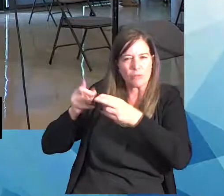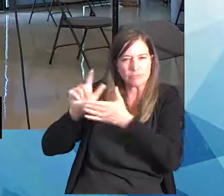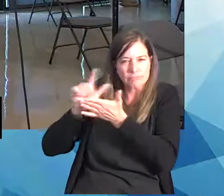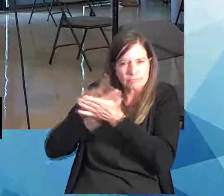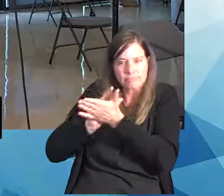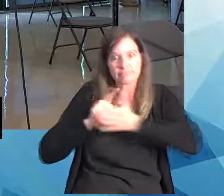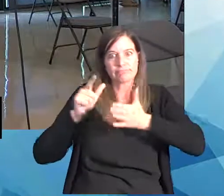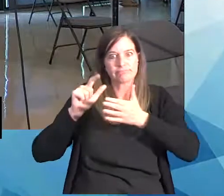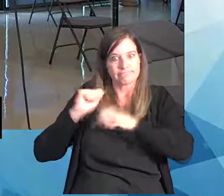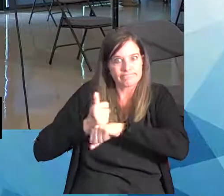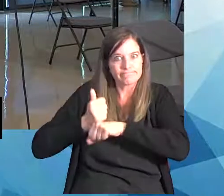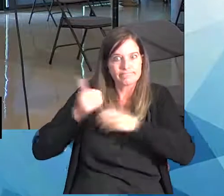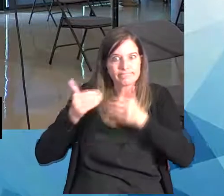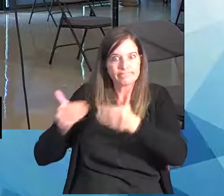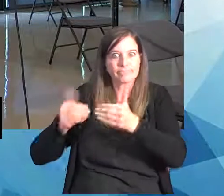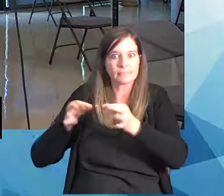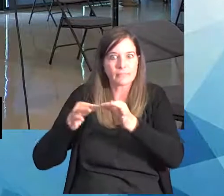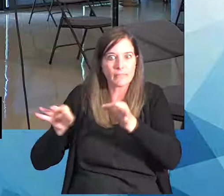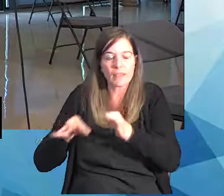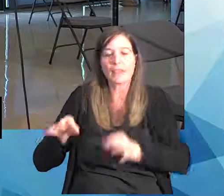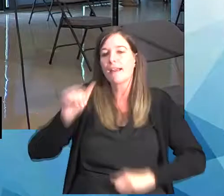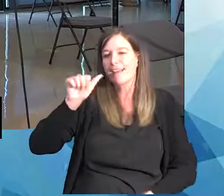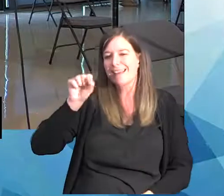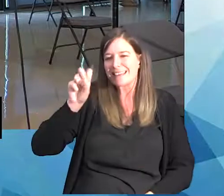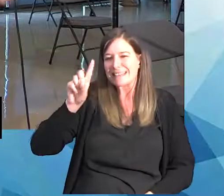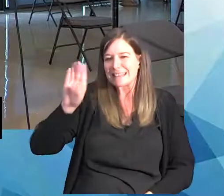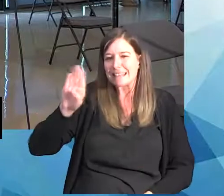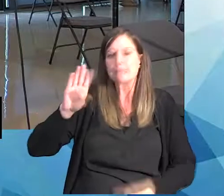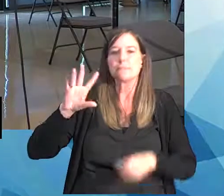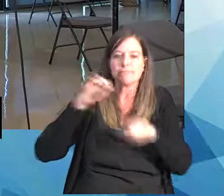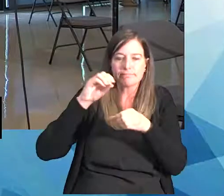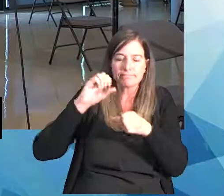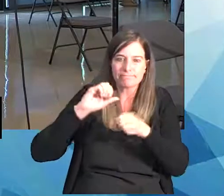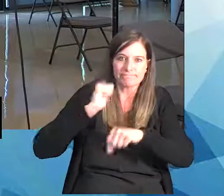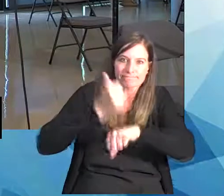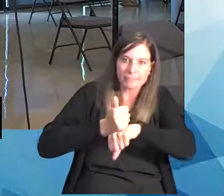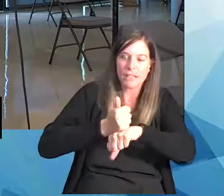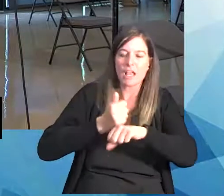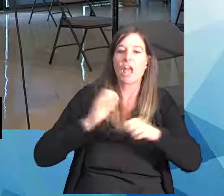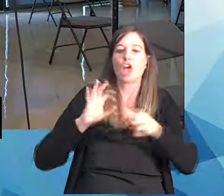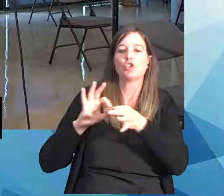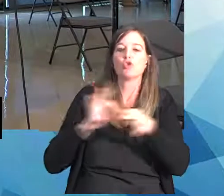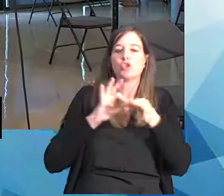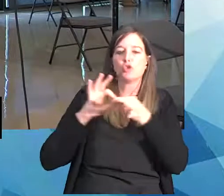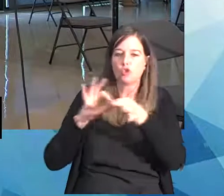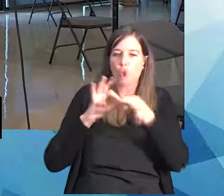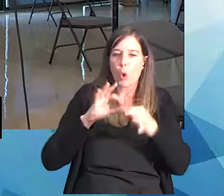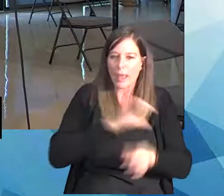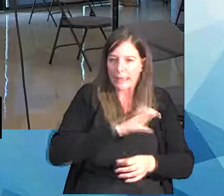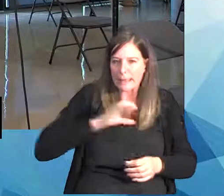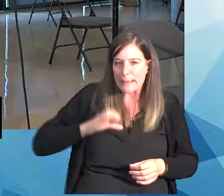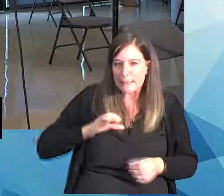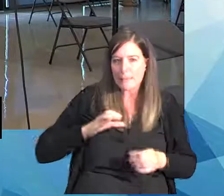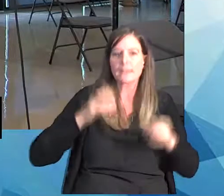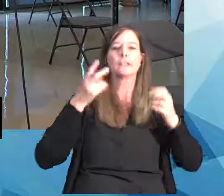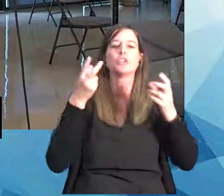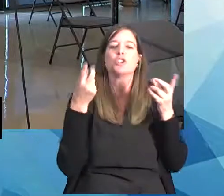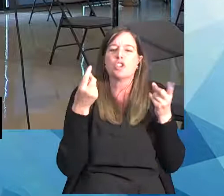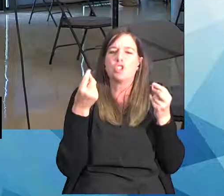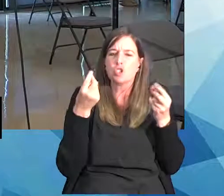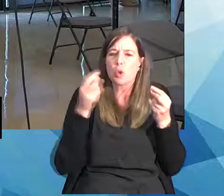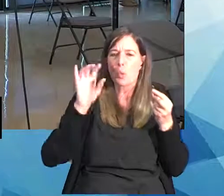made a joint committee and have started working on what does LEA implementation start to look like for